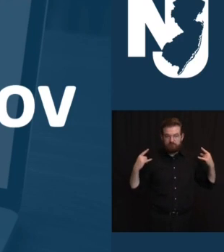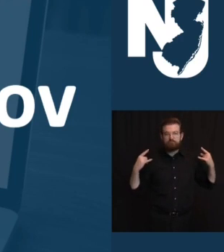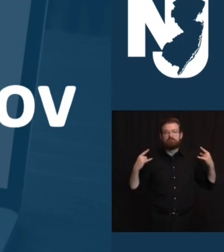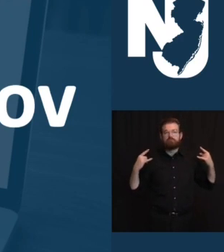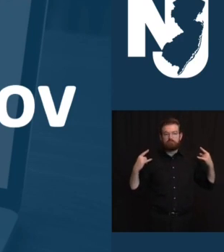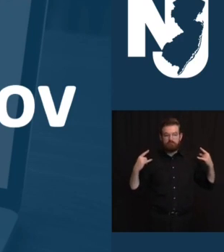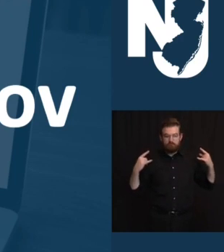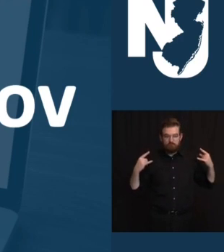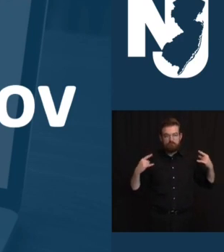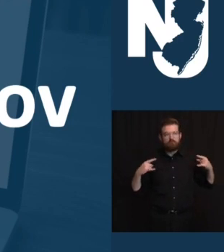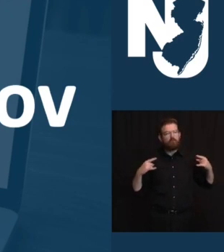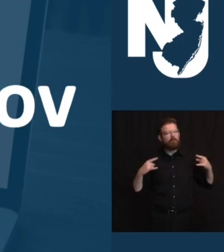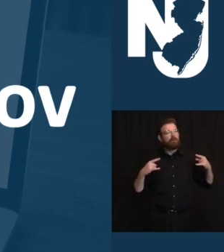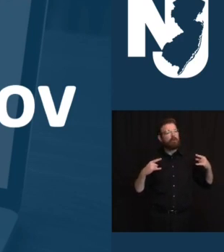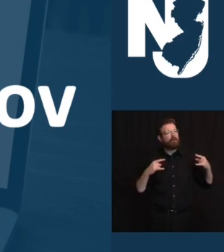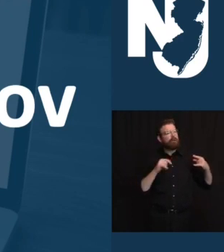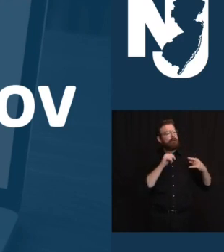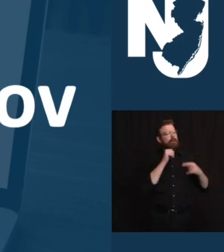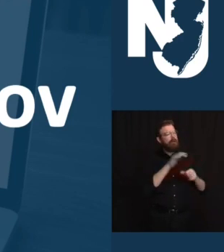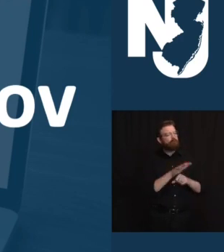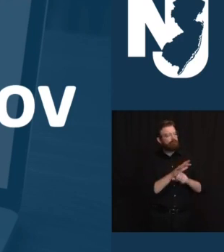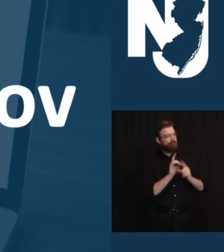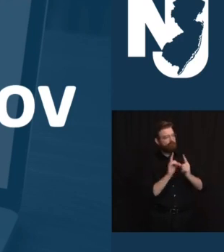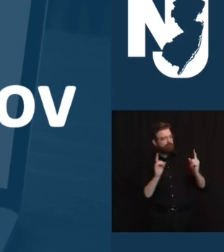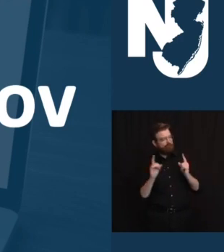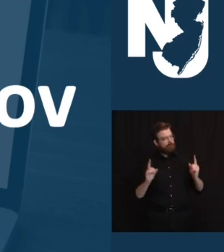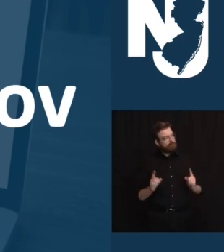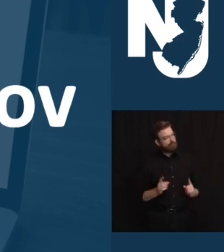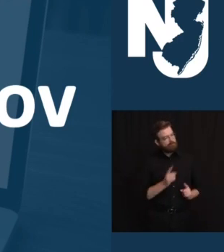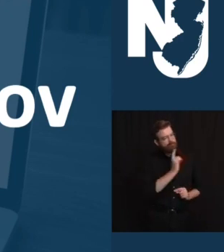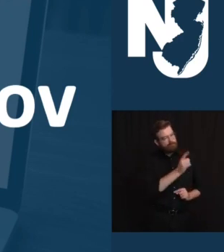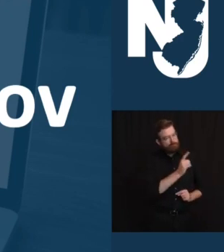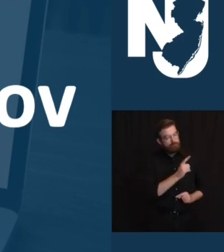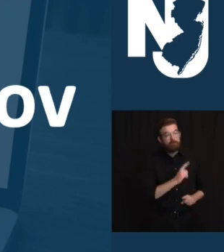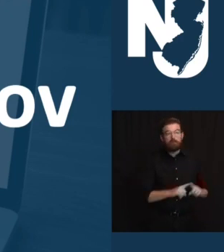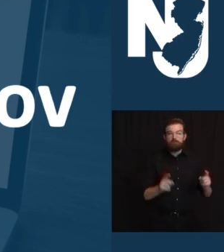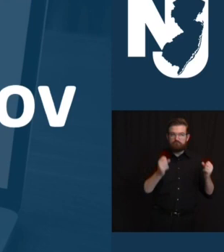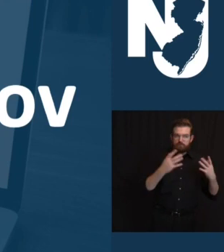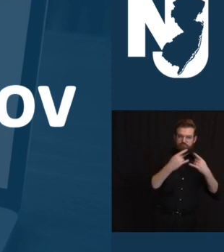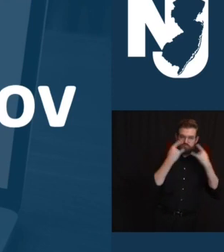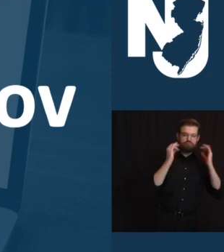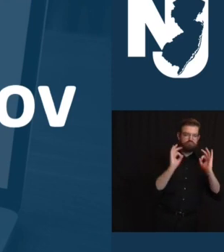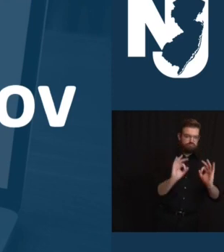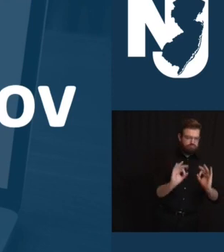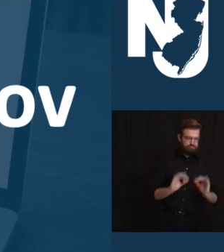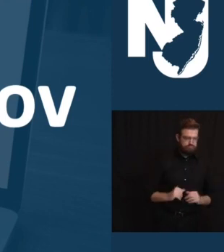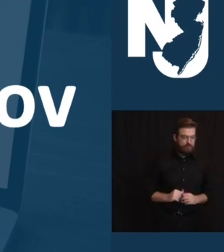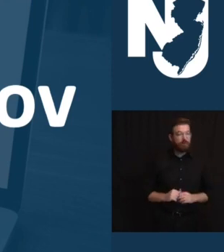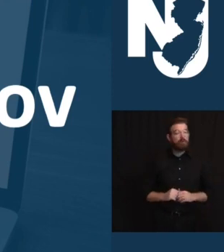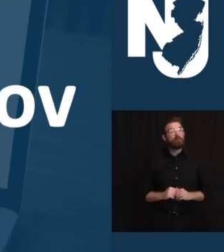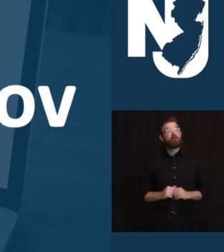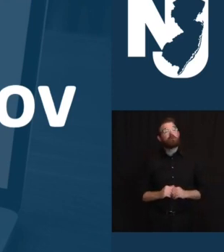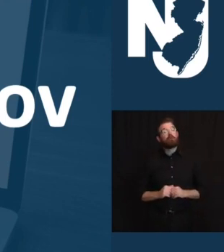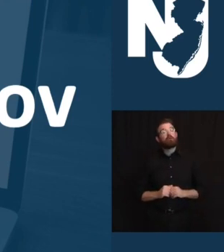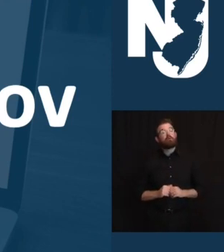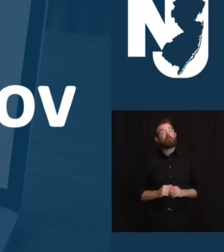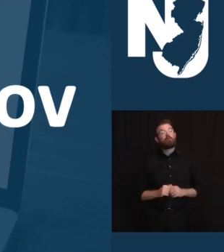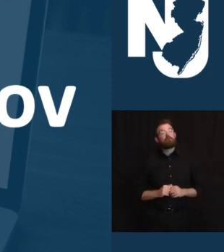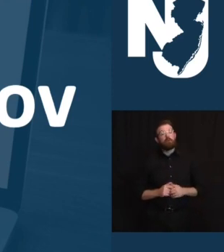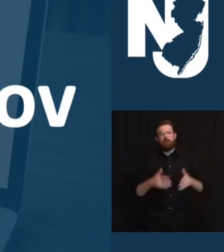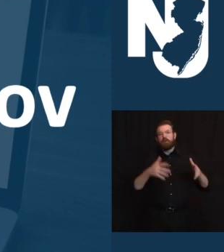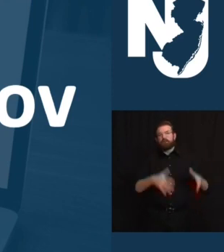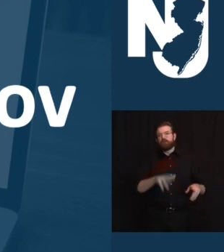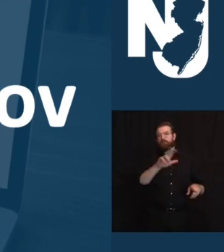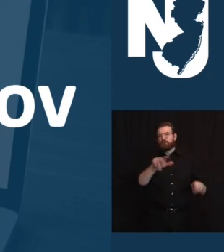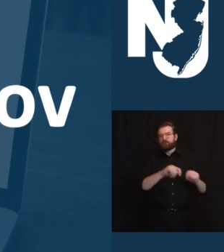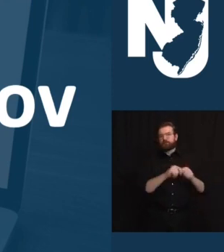coverings and great baseball. There are now, I believe, 33 teams left because there should be 32, 16 in the North and 16 in the